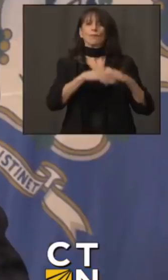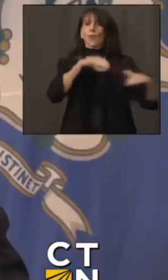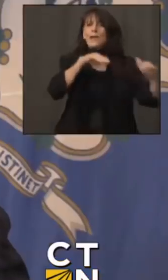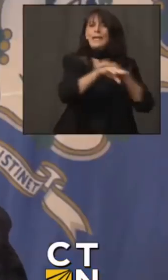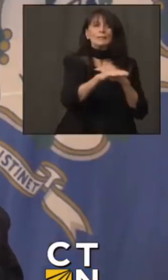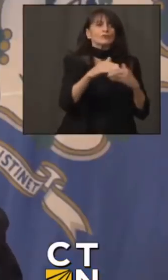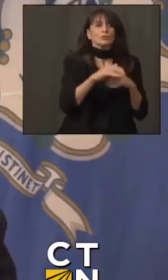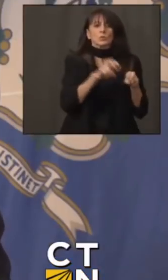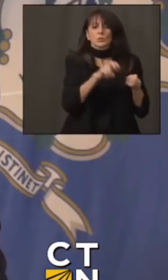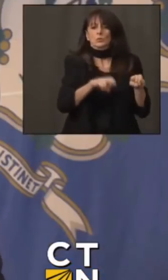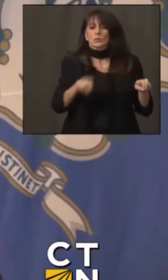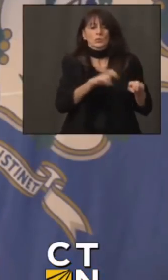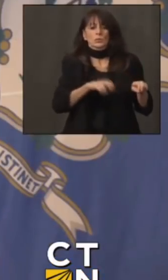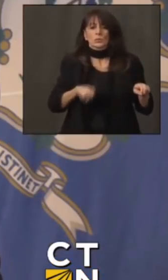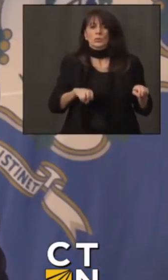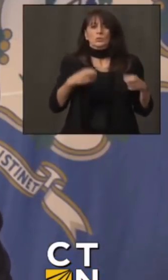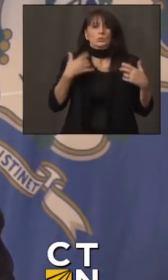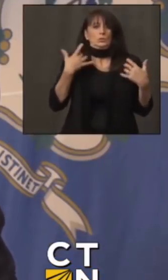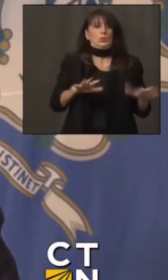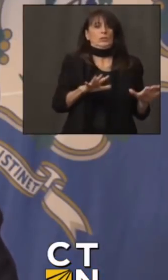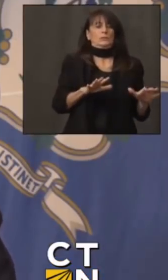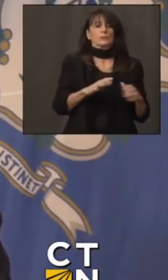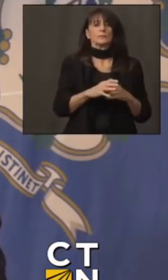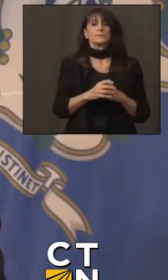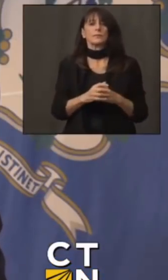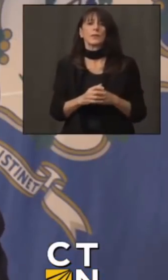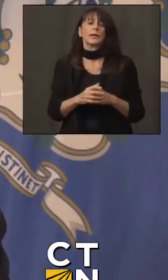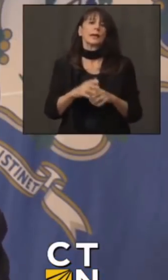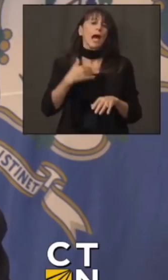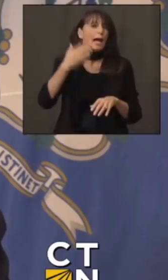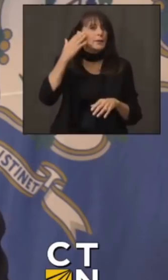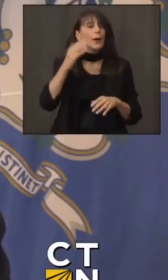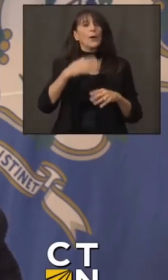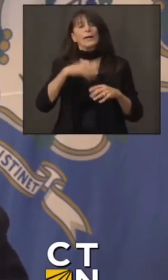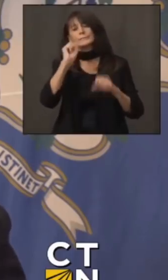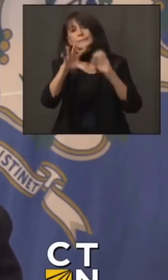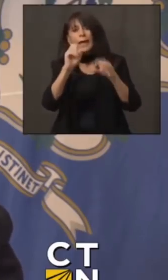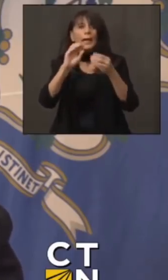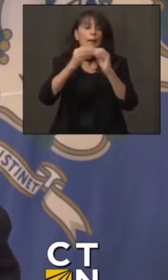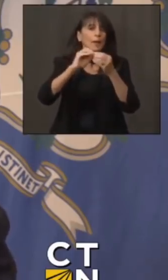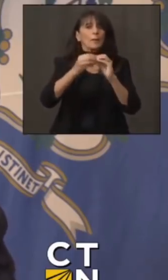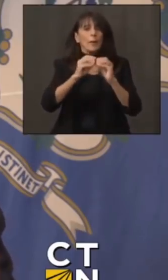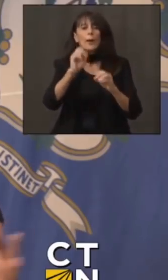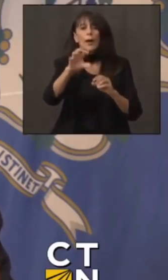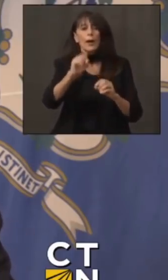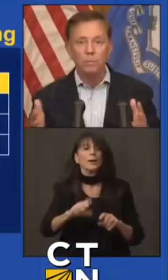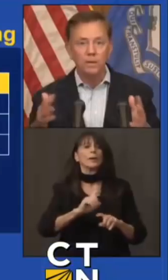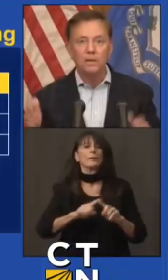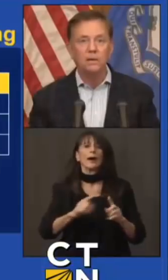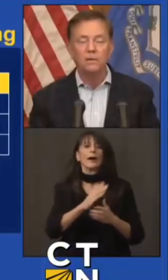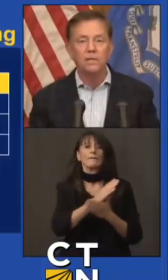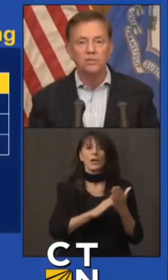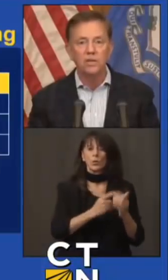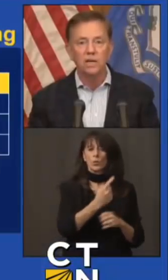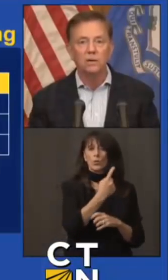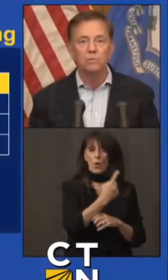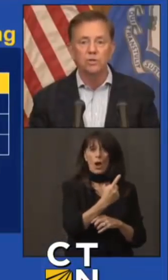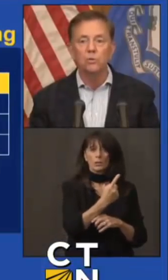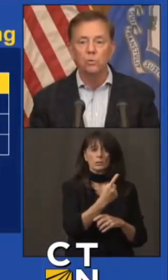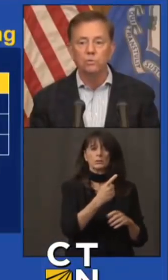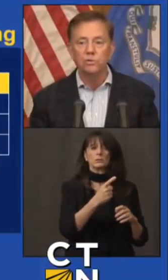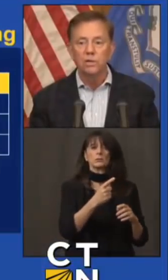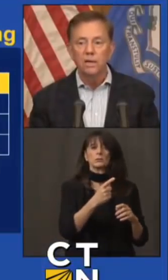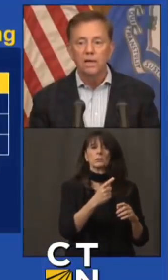My last chart, not to bore you with too many statistics, but first phase of our reopening in this cycle